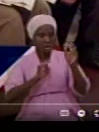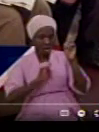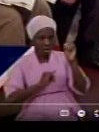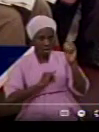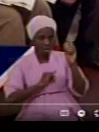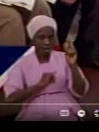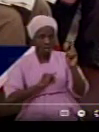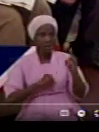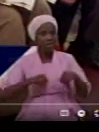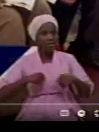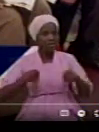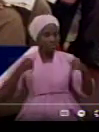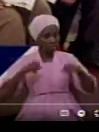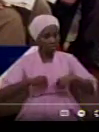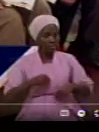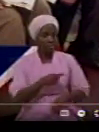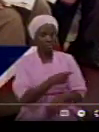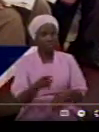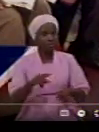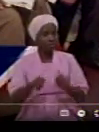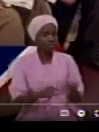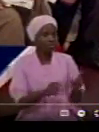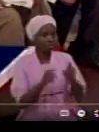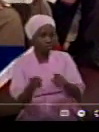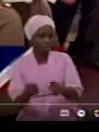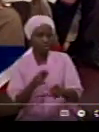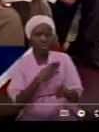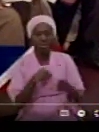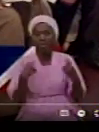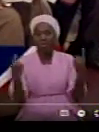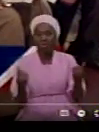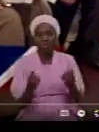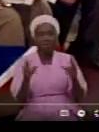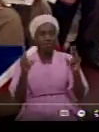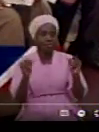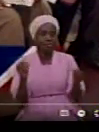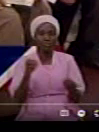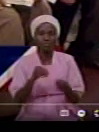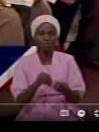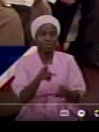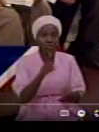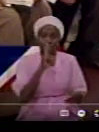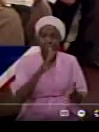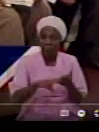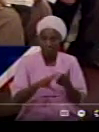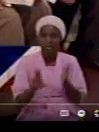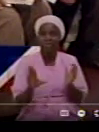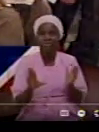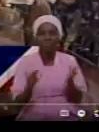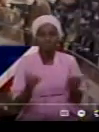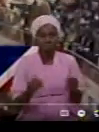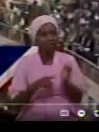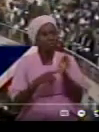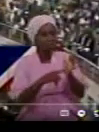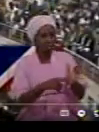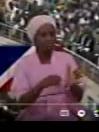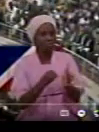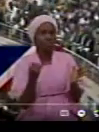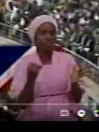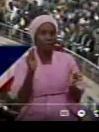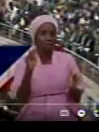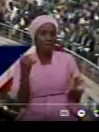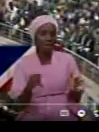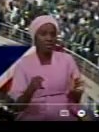but go and sin no more. You're forgiven. Now show it by the life you